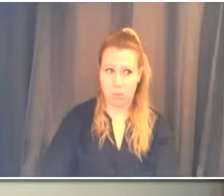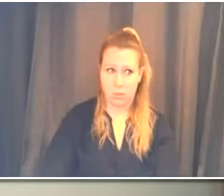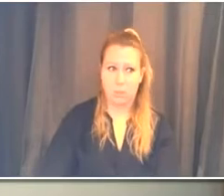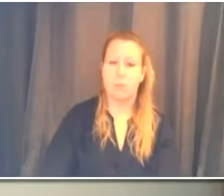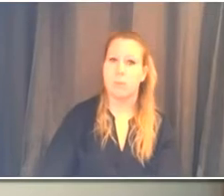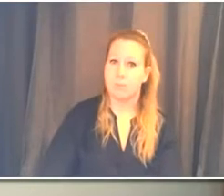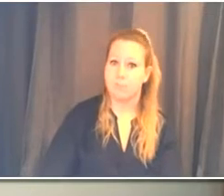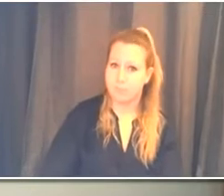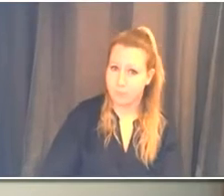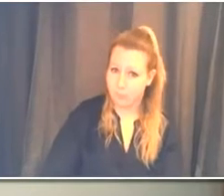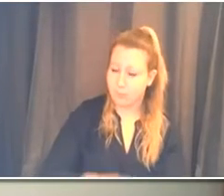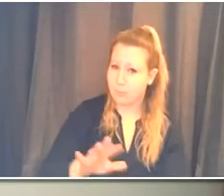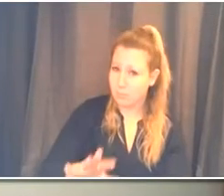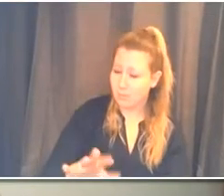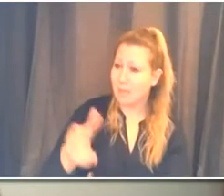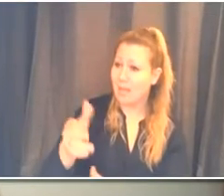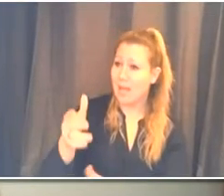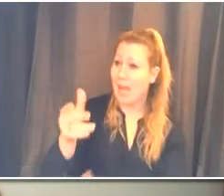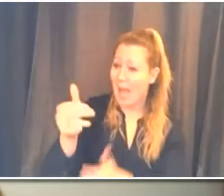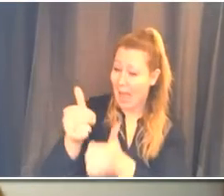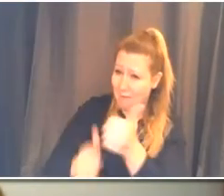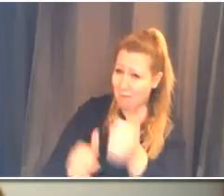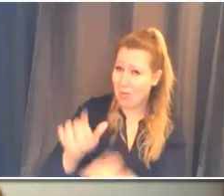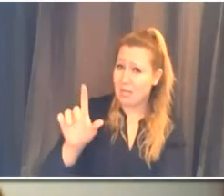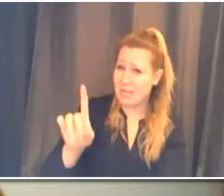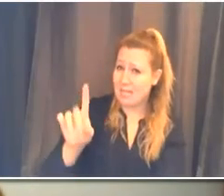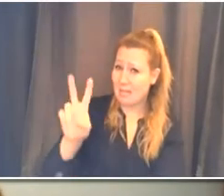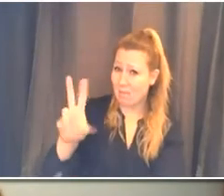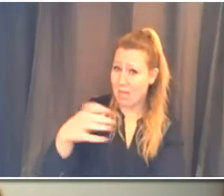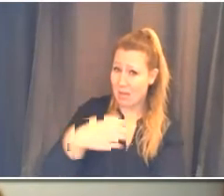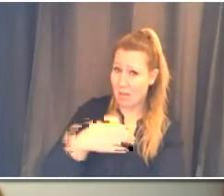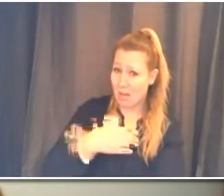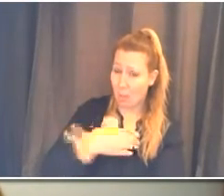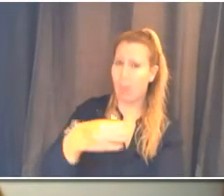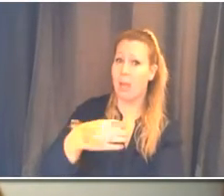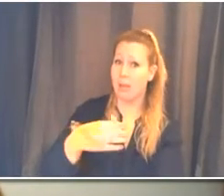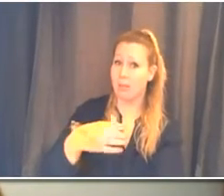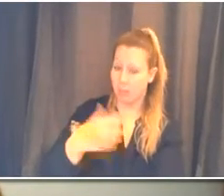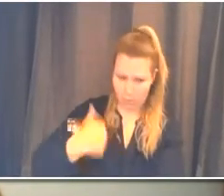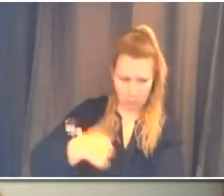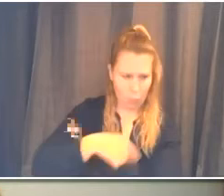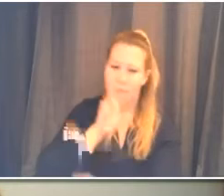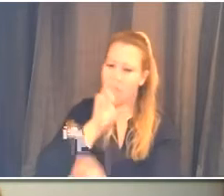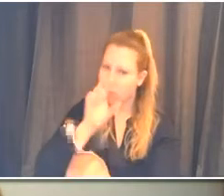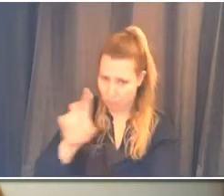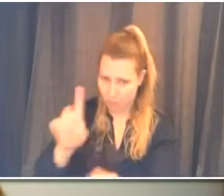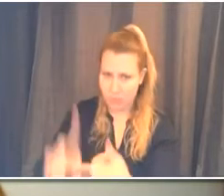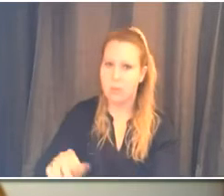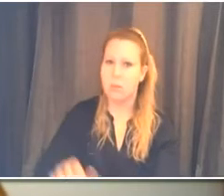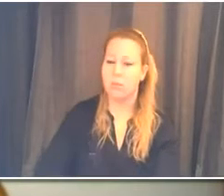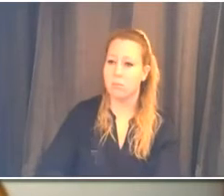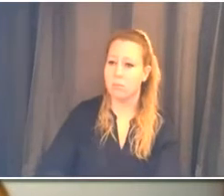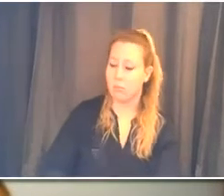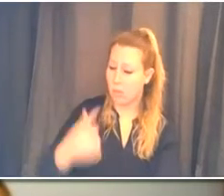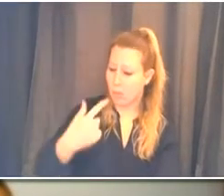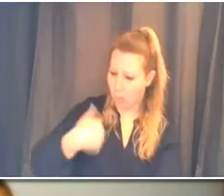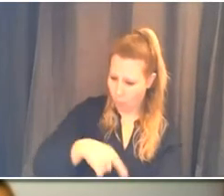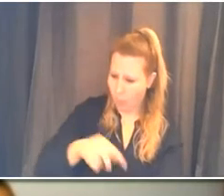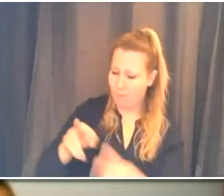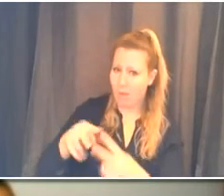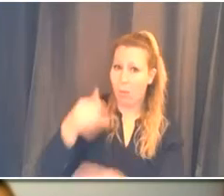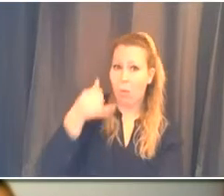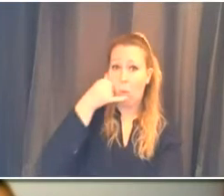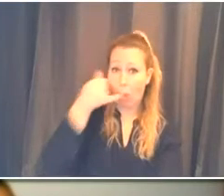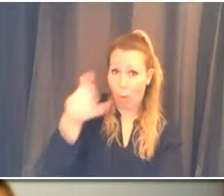on everything if there was an arrest to be made um could have been a timing issue of when a 61 was dropped and the squad